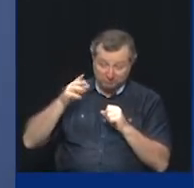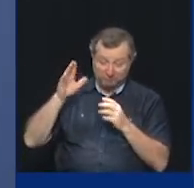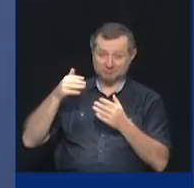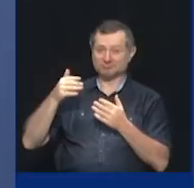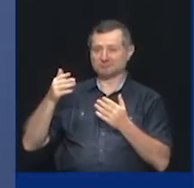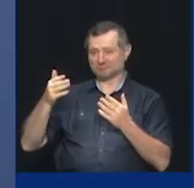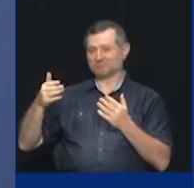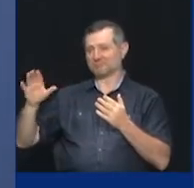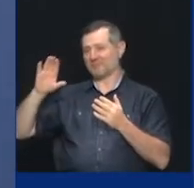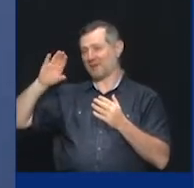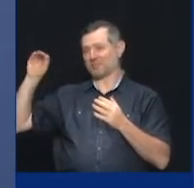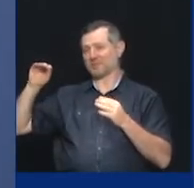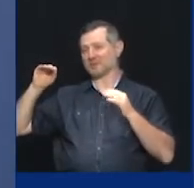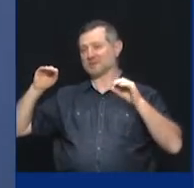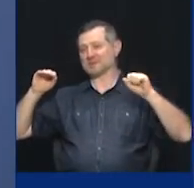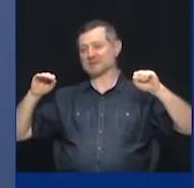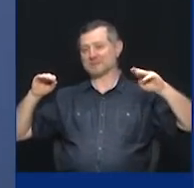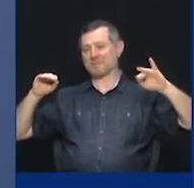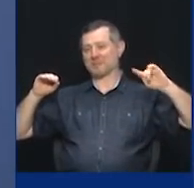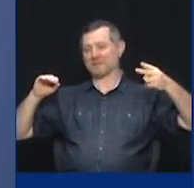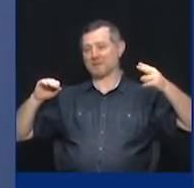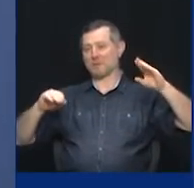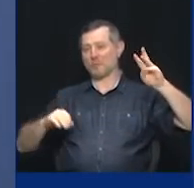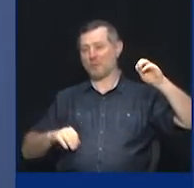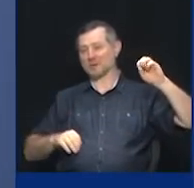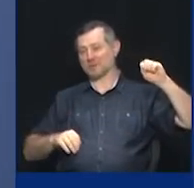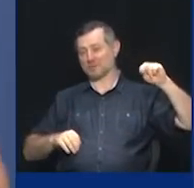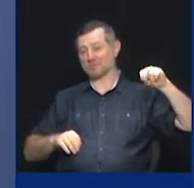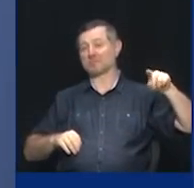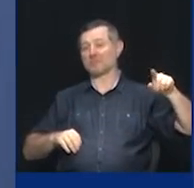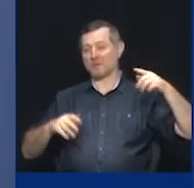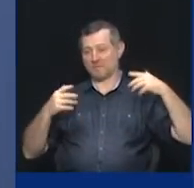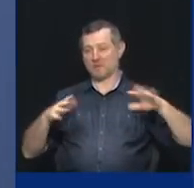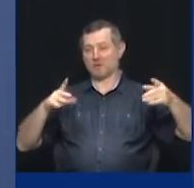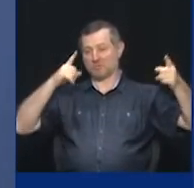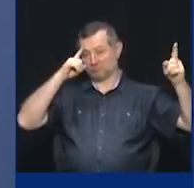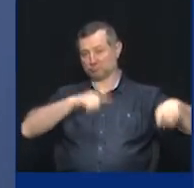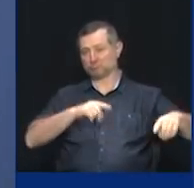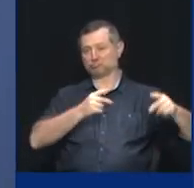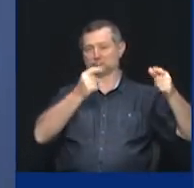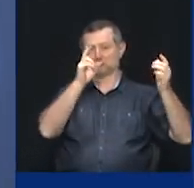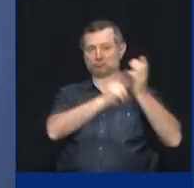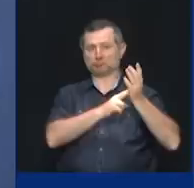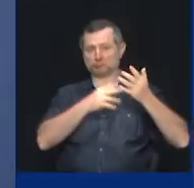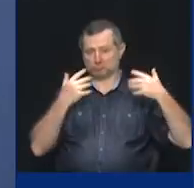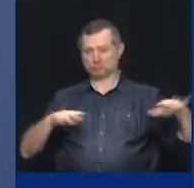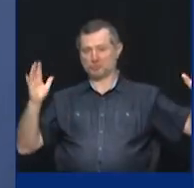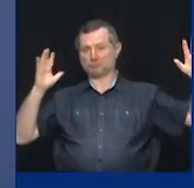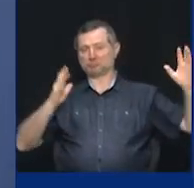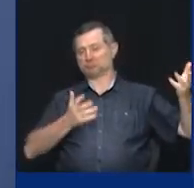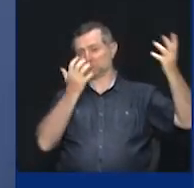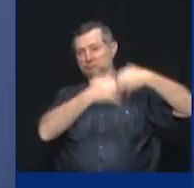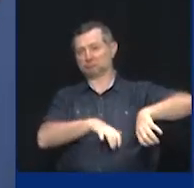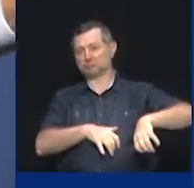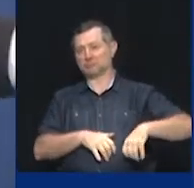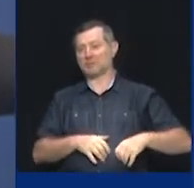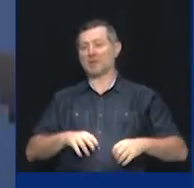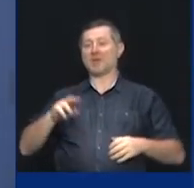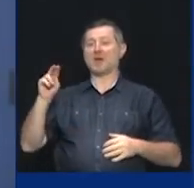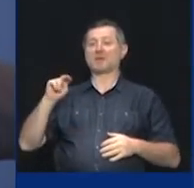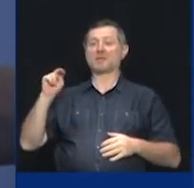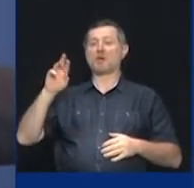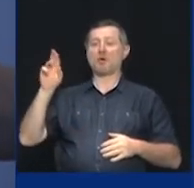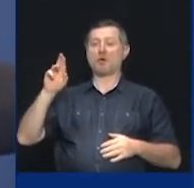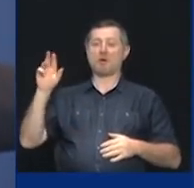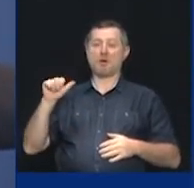& Wesson was the largest handgun manufacturer in the United States. NRA reared up its ugly head. They